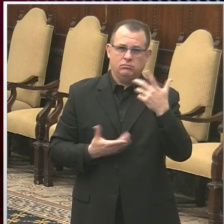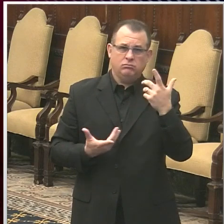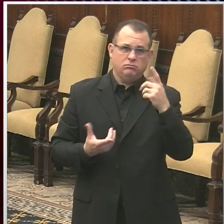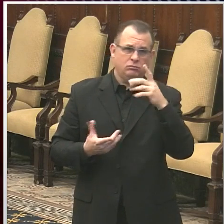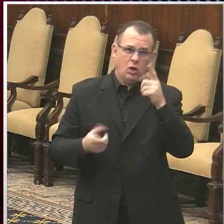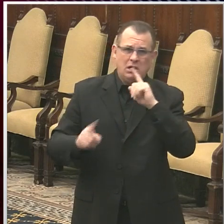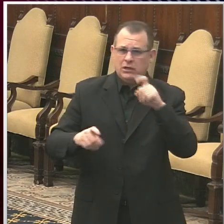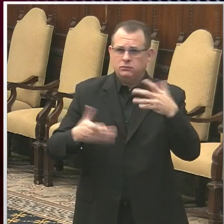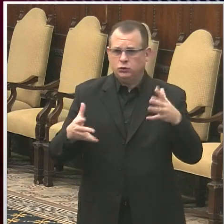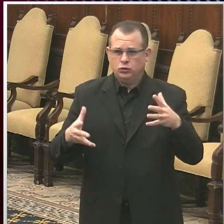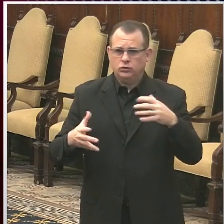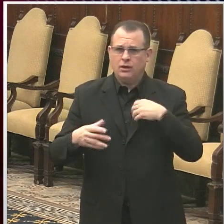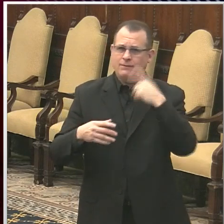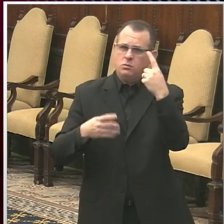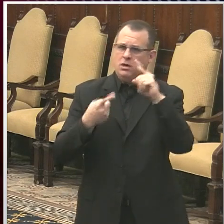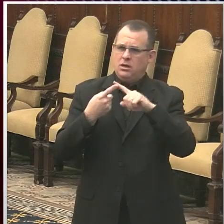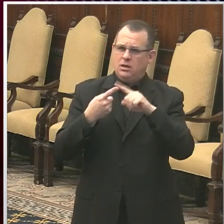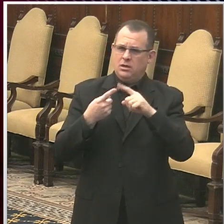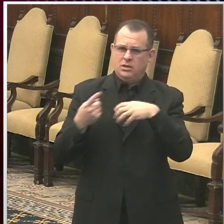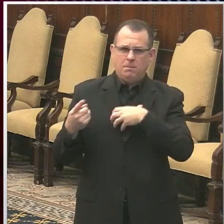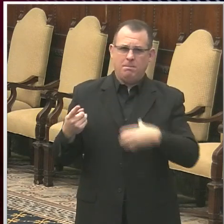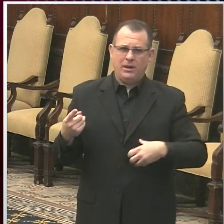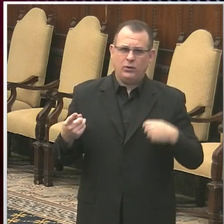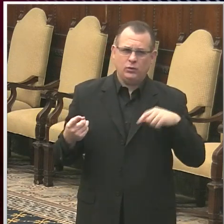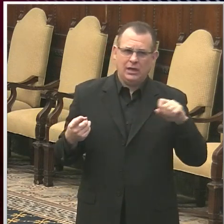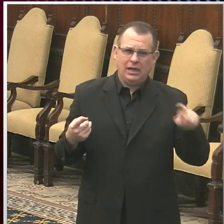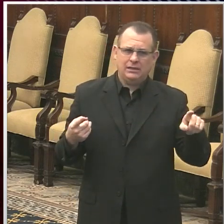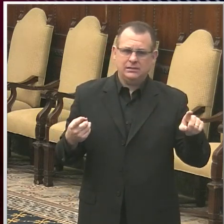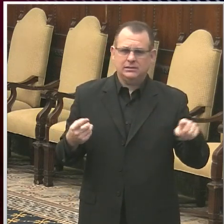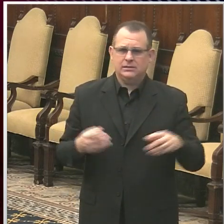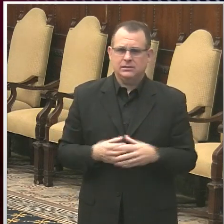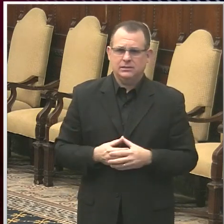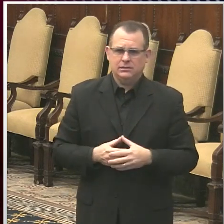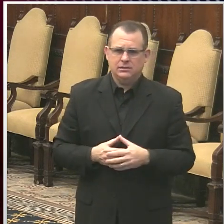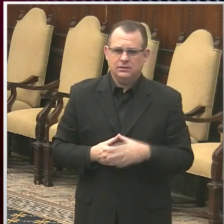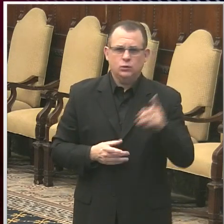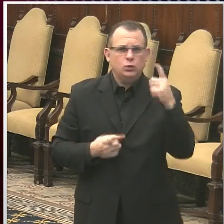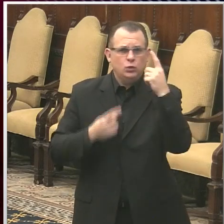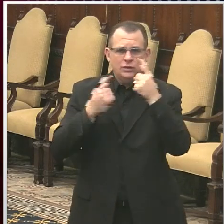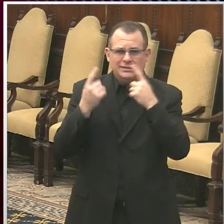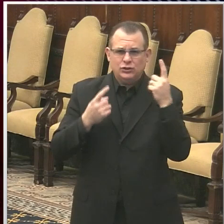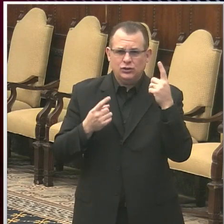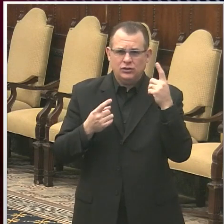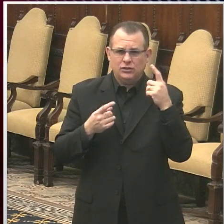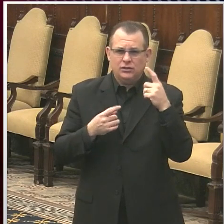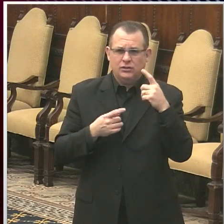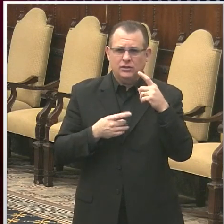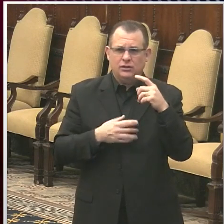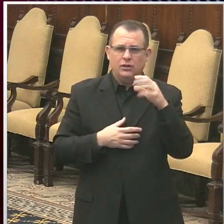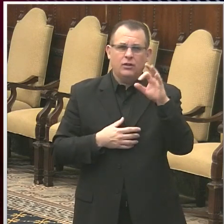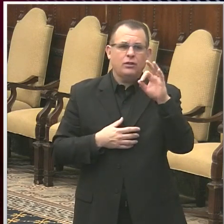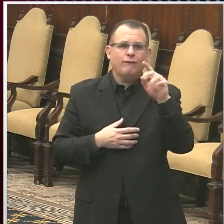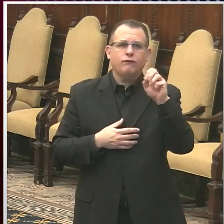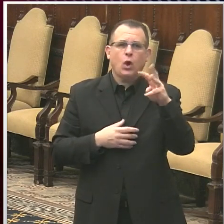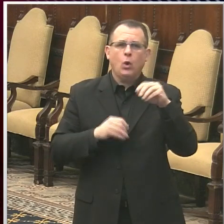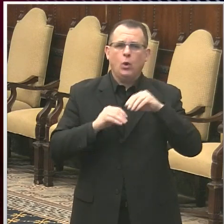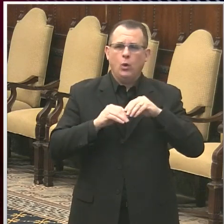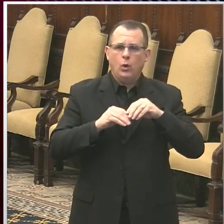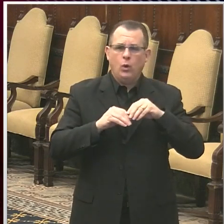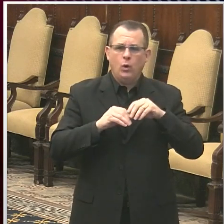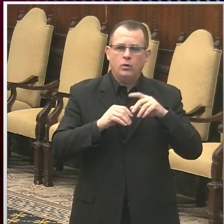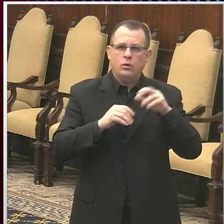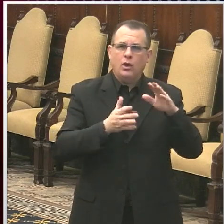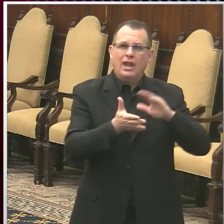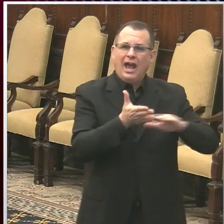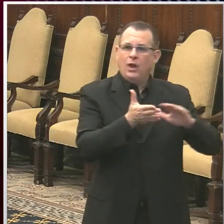except Mayor, are you considering furloughs or layoffs of city workers in the near future,